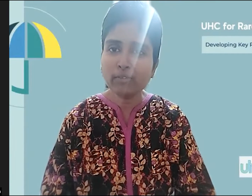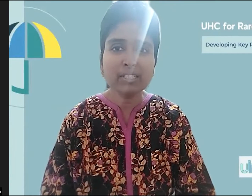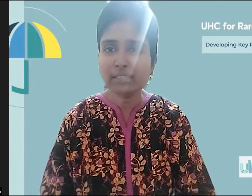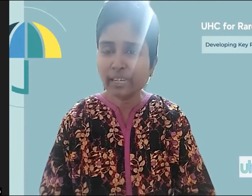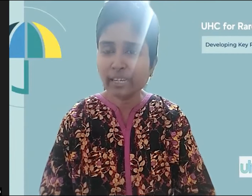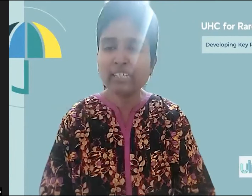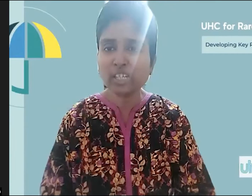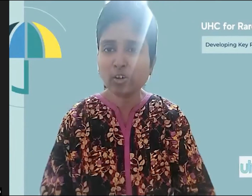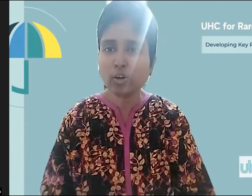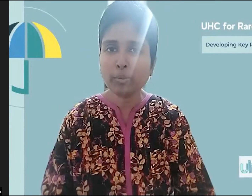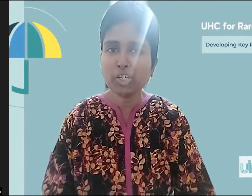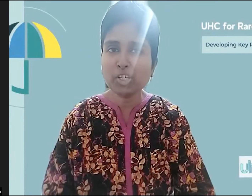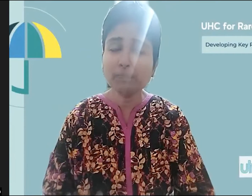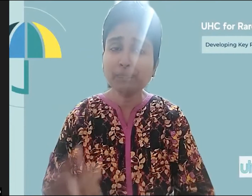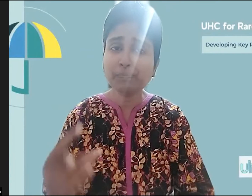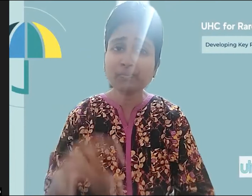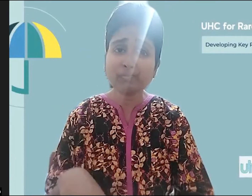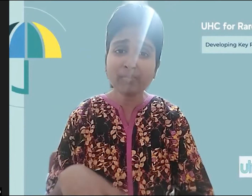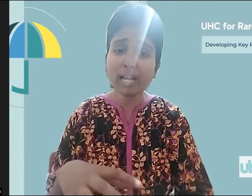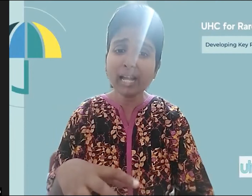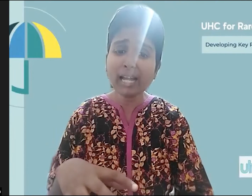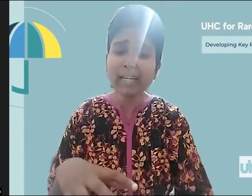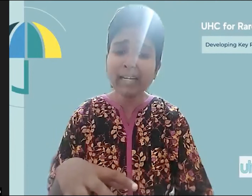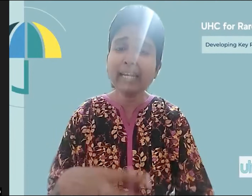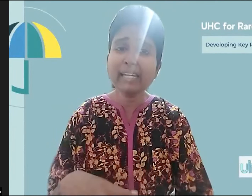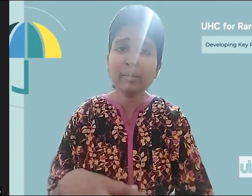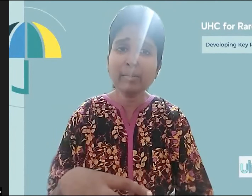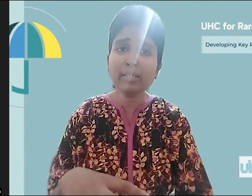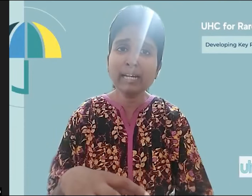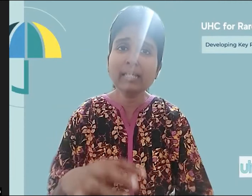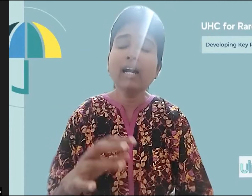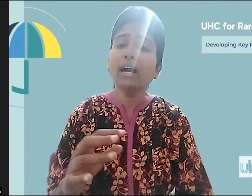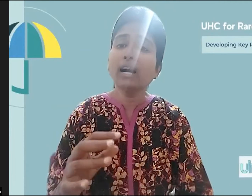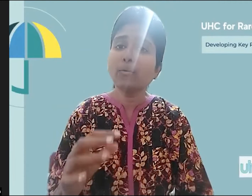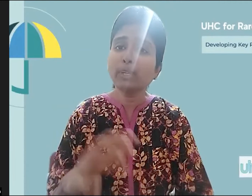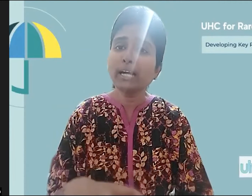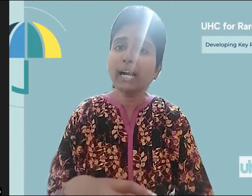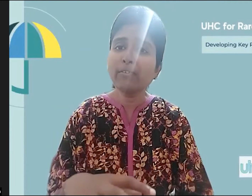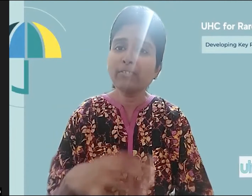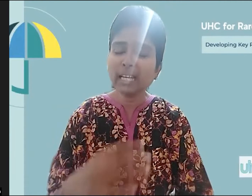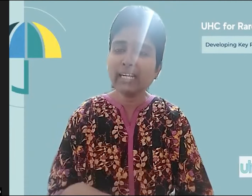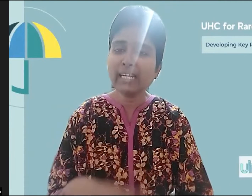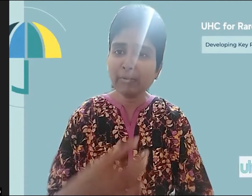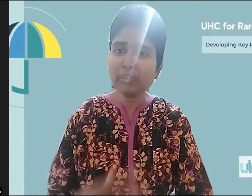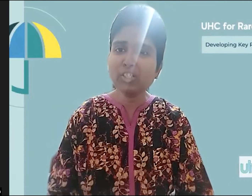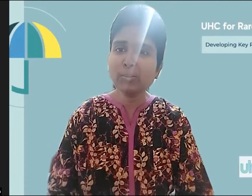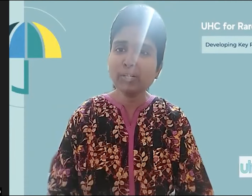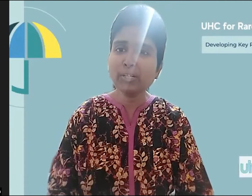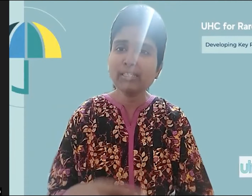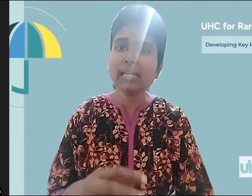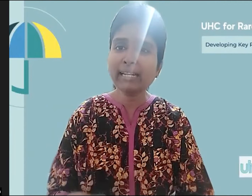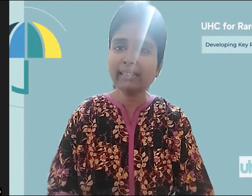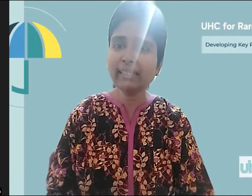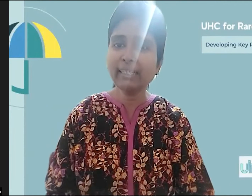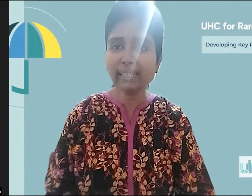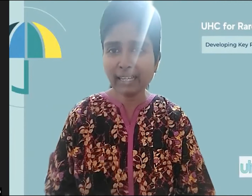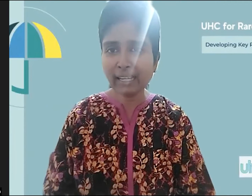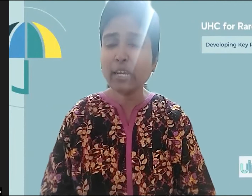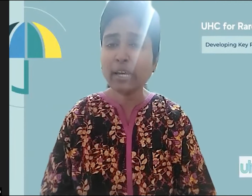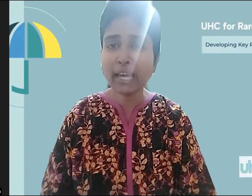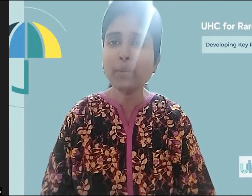authority, which is the Greater Chennai Corporation, and enabled that we have sign language interpreters at